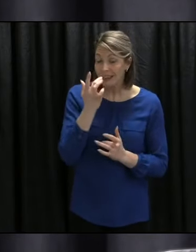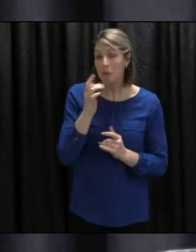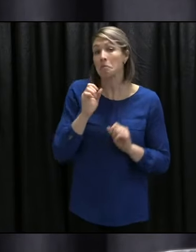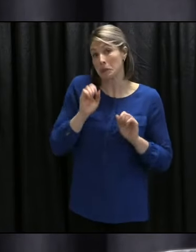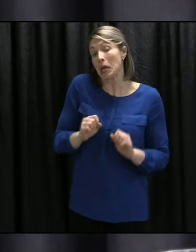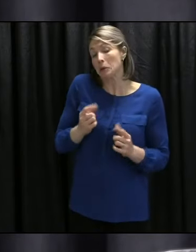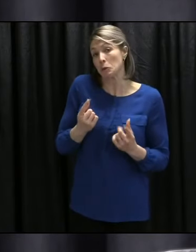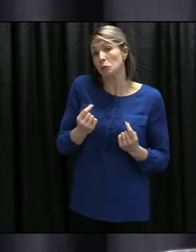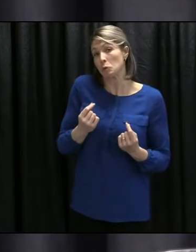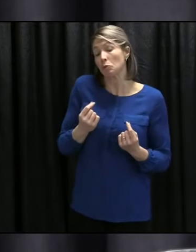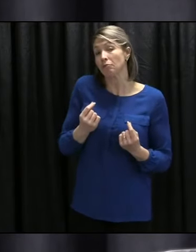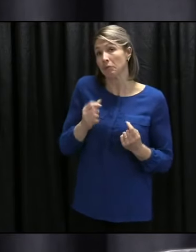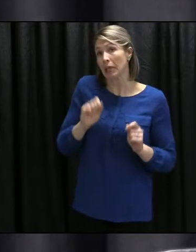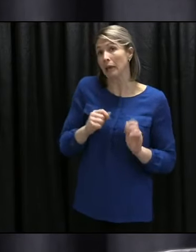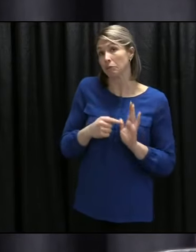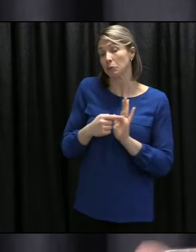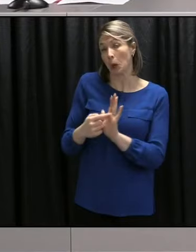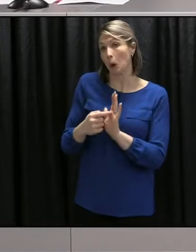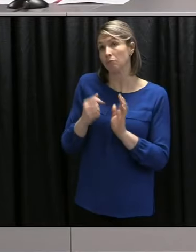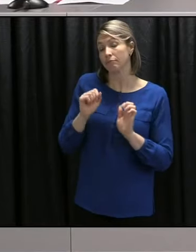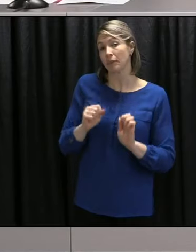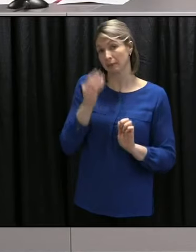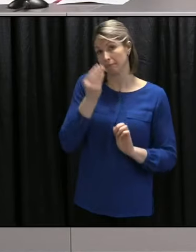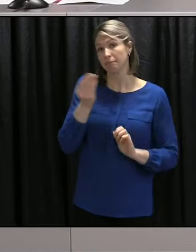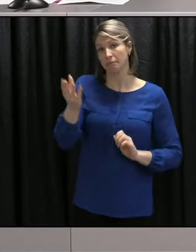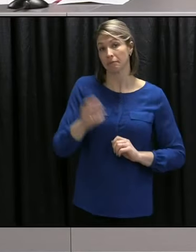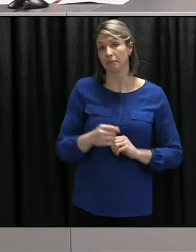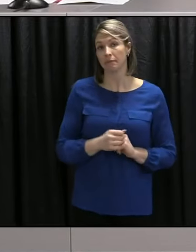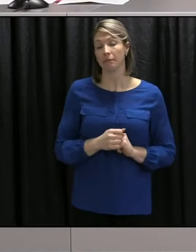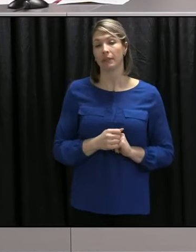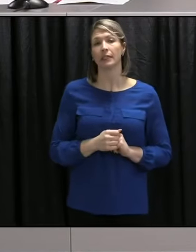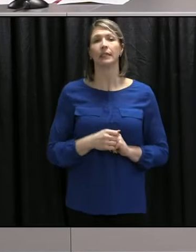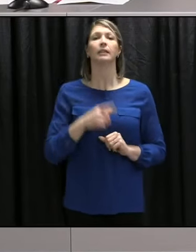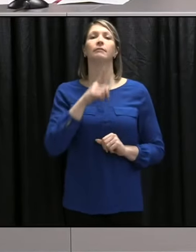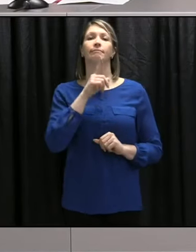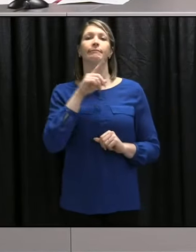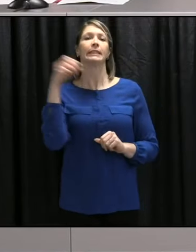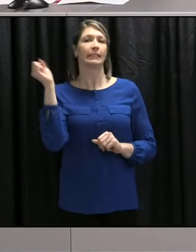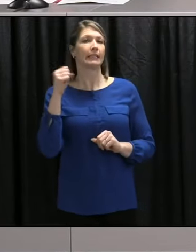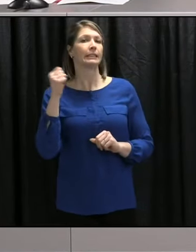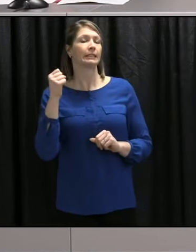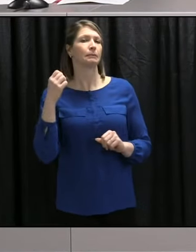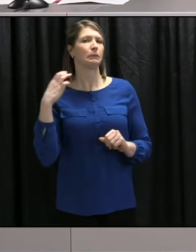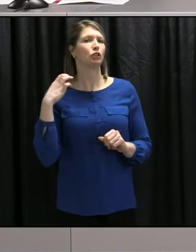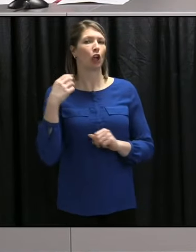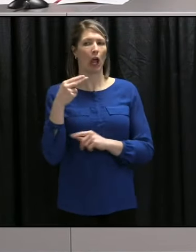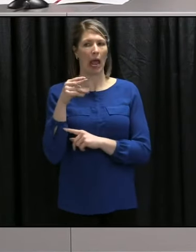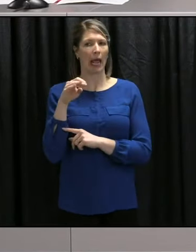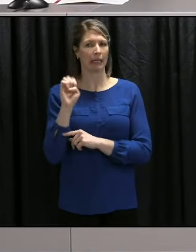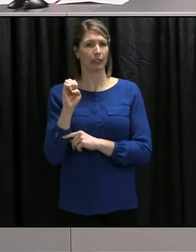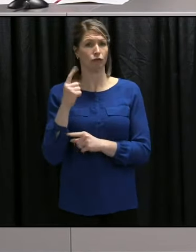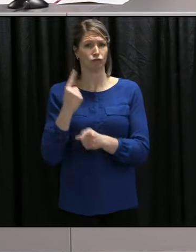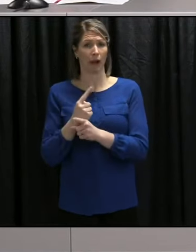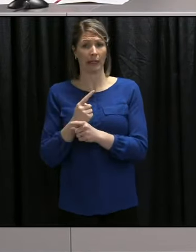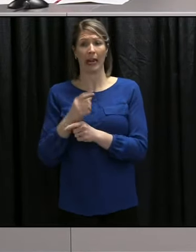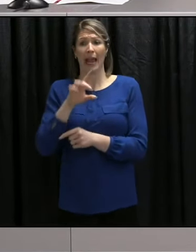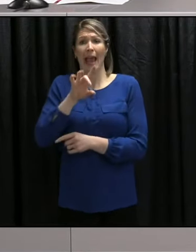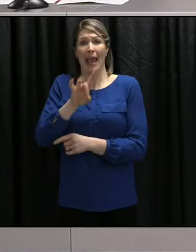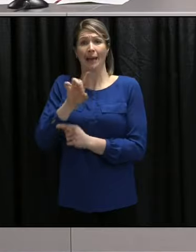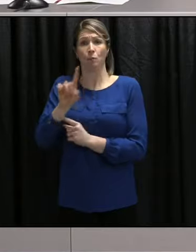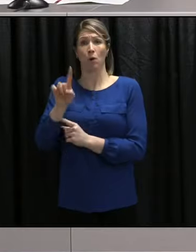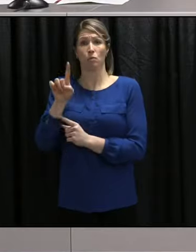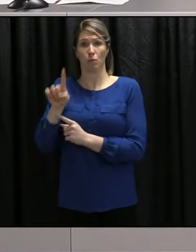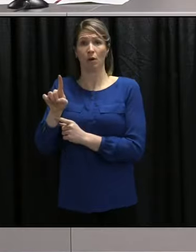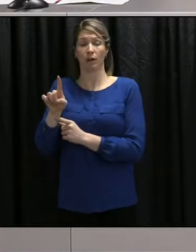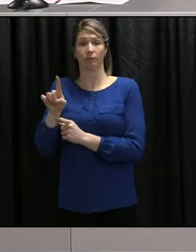helpful. Yeah, so Minister Haggie is right when he talks about and describes the 811. And over the last